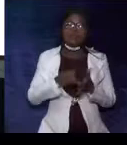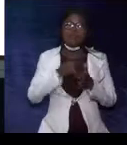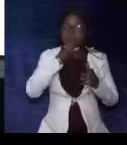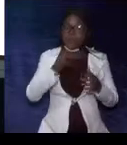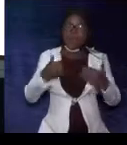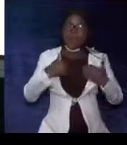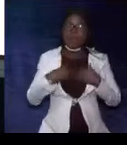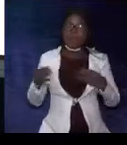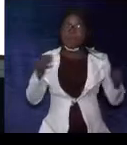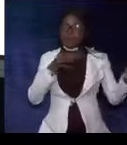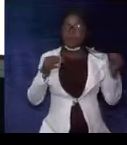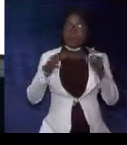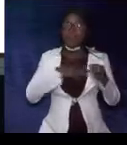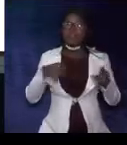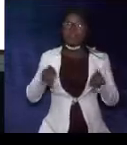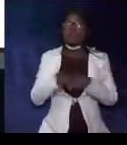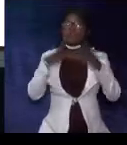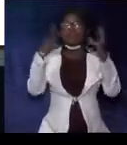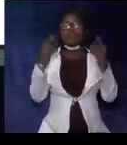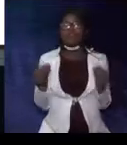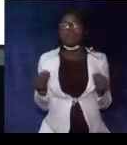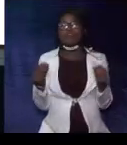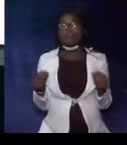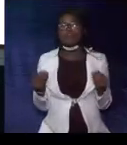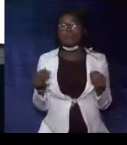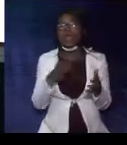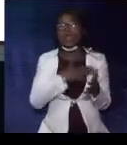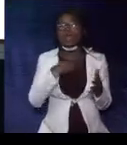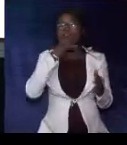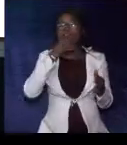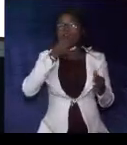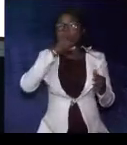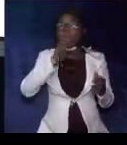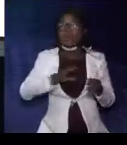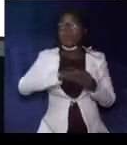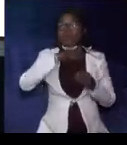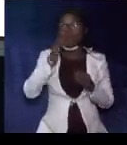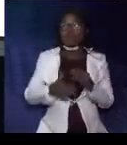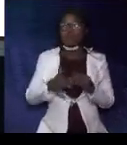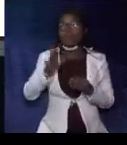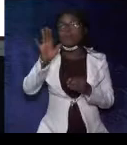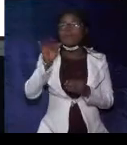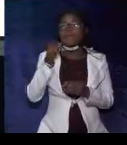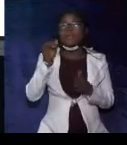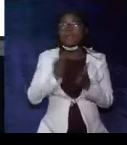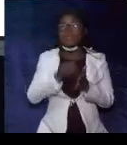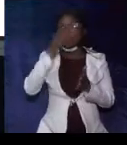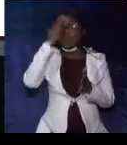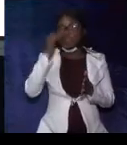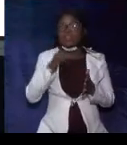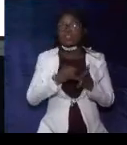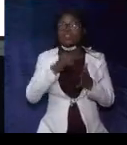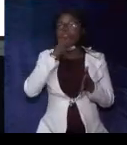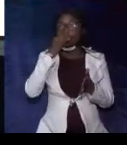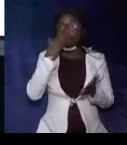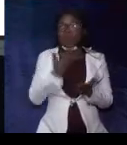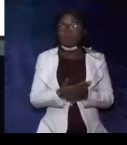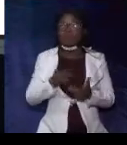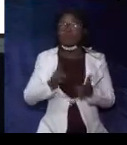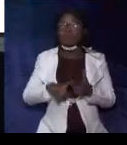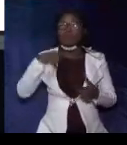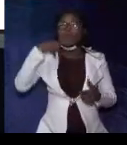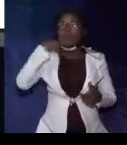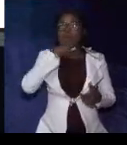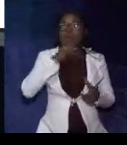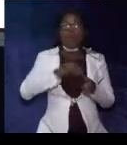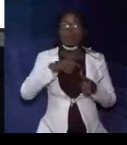it must have a conflict, and of course it must have a resolution. And you must conclude the story with, that is why